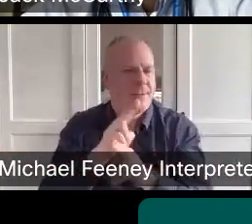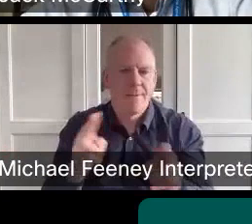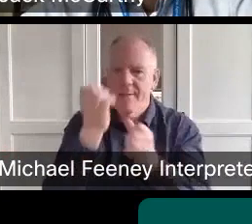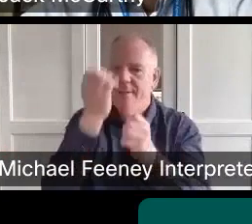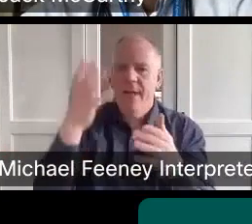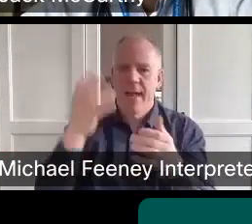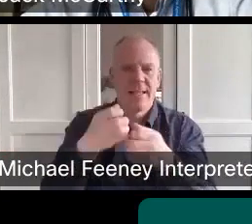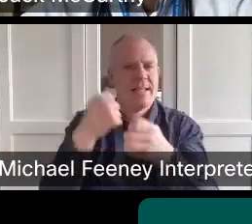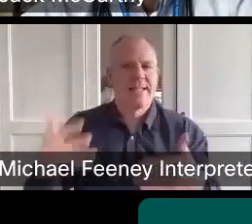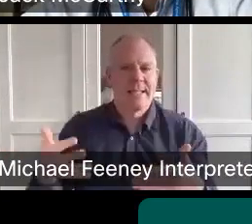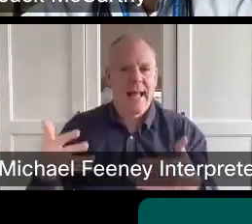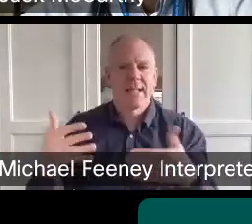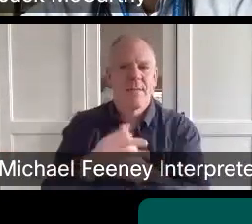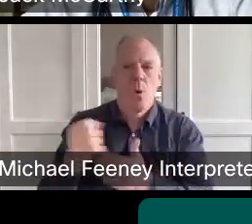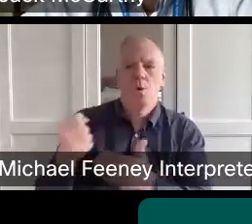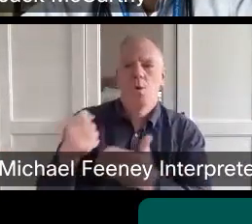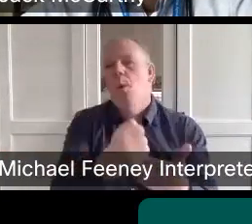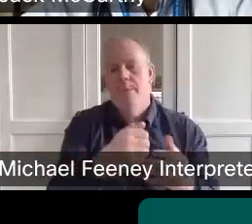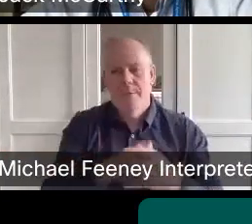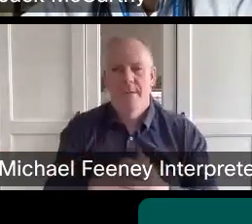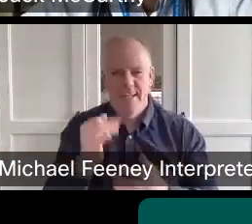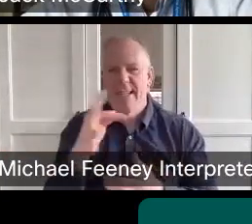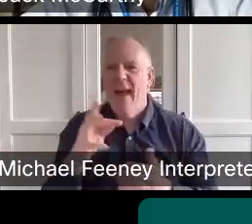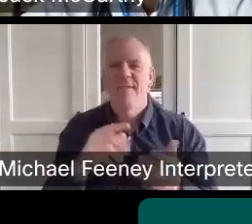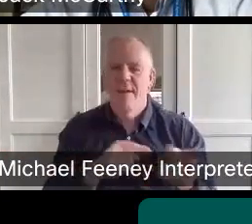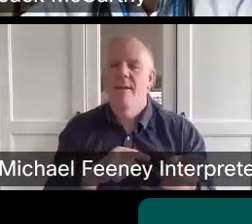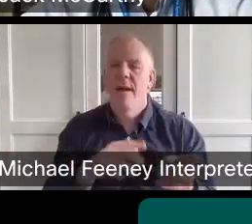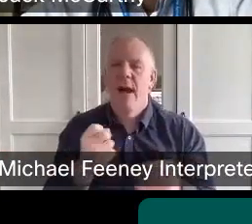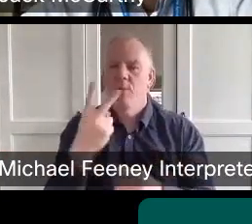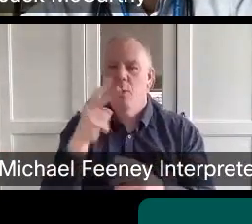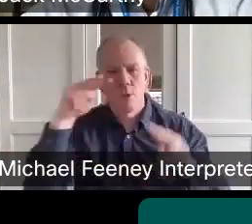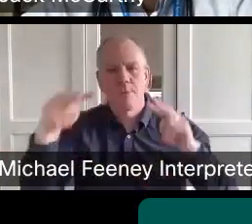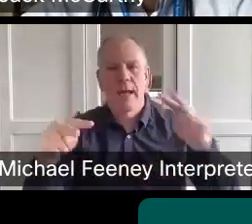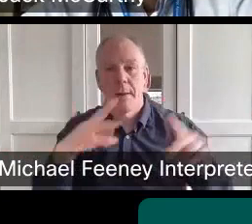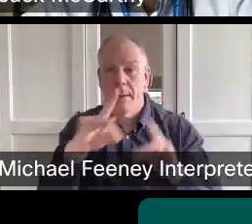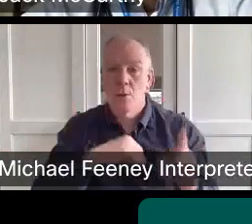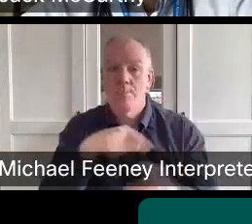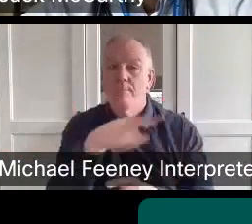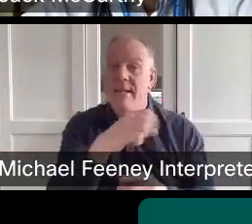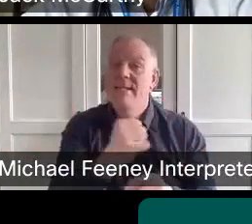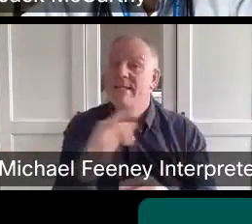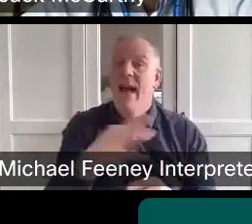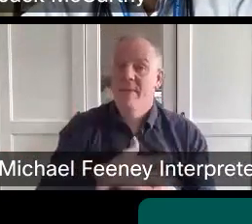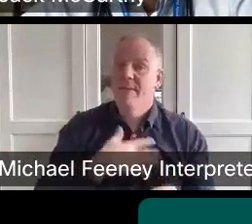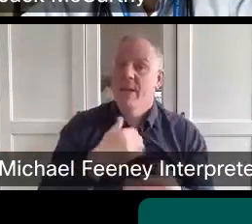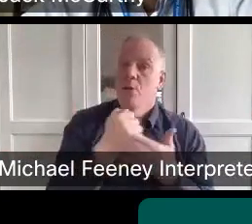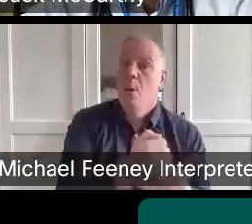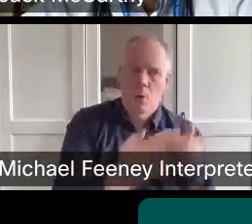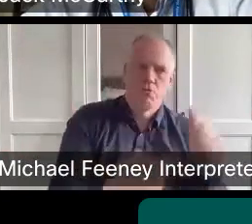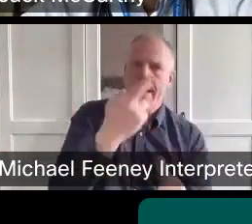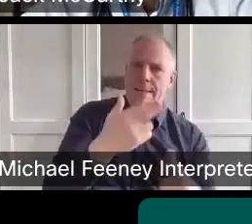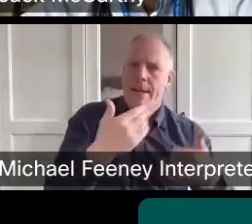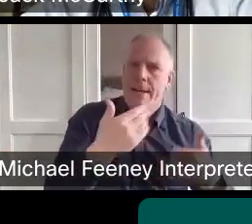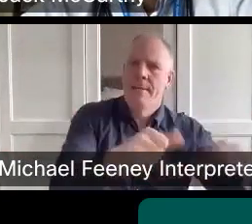kind of staff support piece as well. So with the kind of two angles of making sure that staff feel supported, that they feel ready for